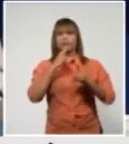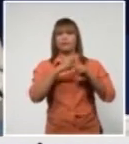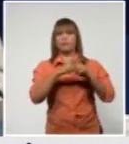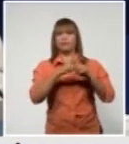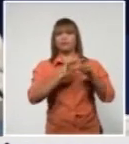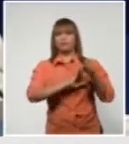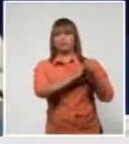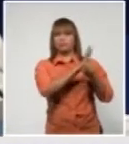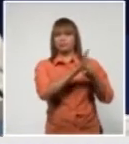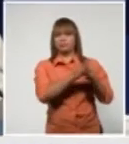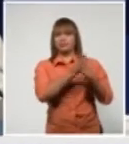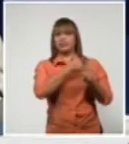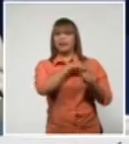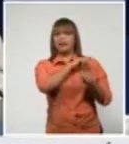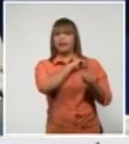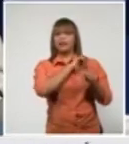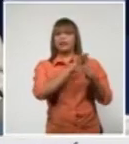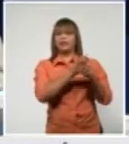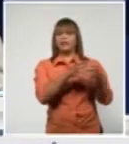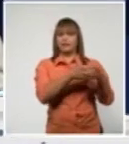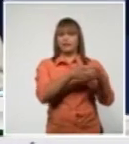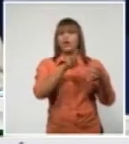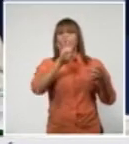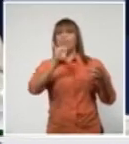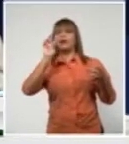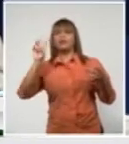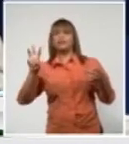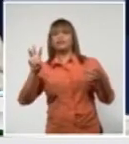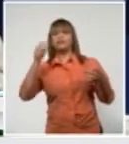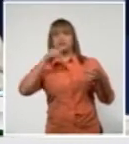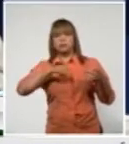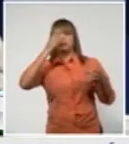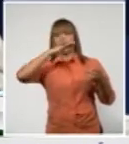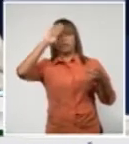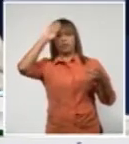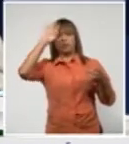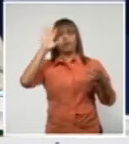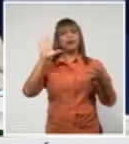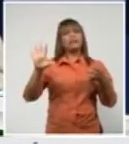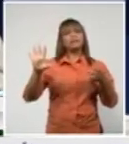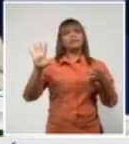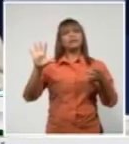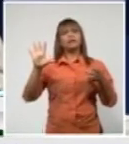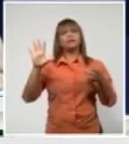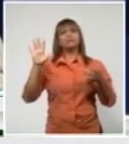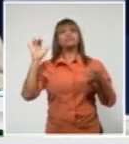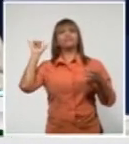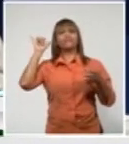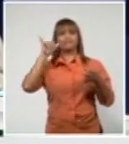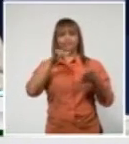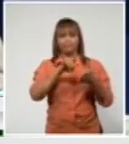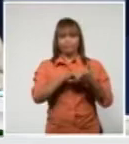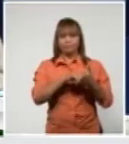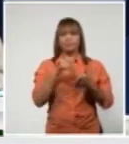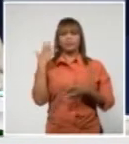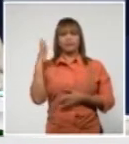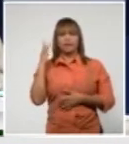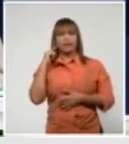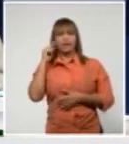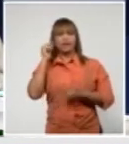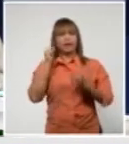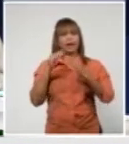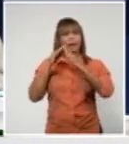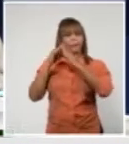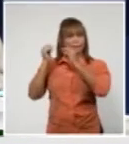yesterday are confirmed case contacts. All 44 individuals were already in isolation